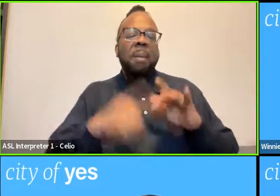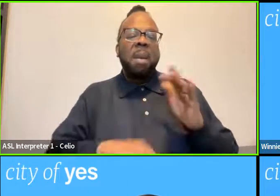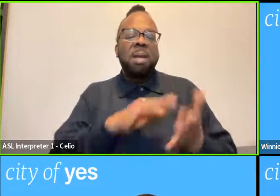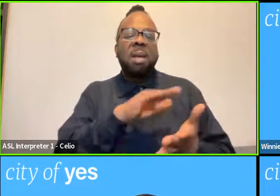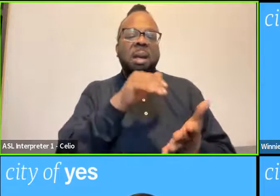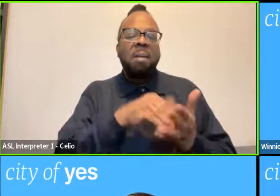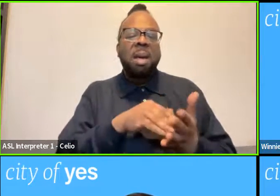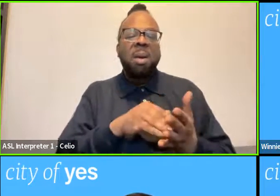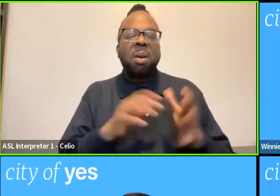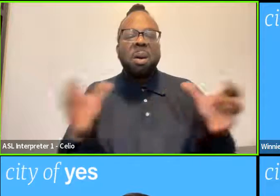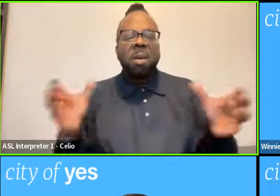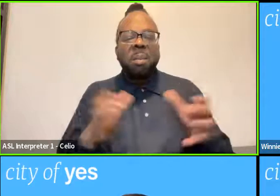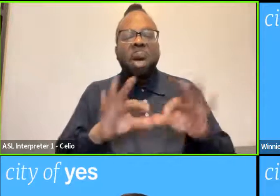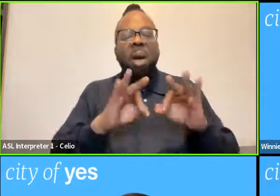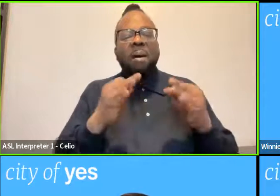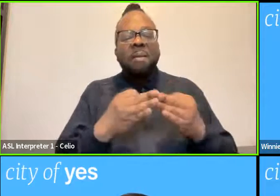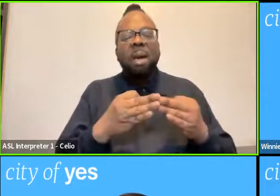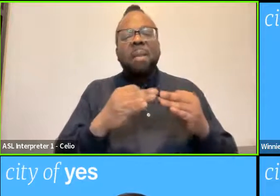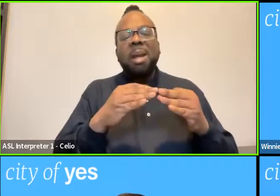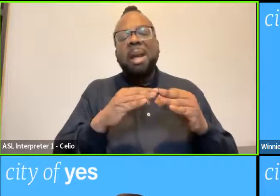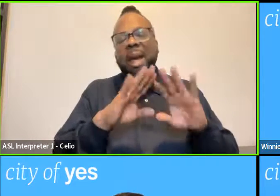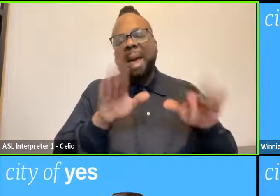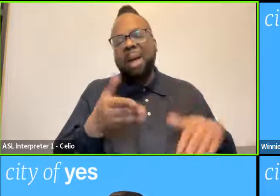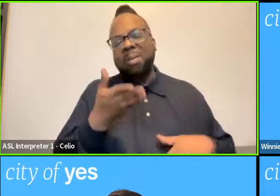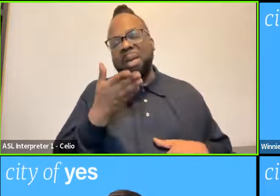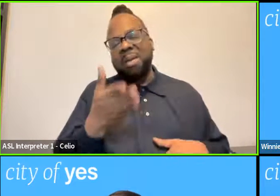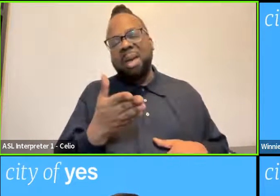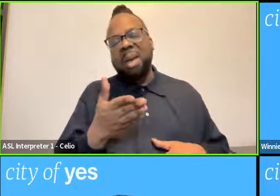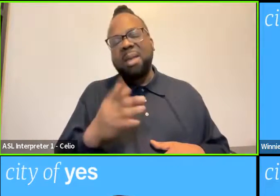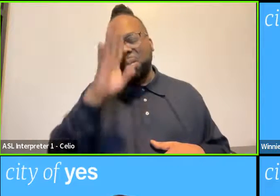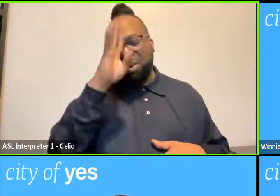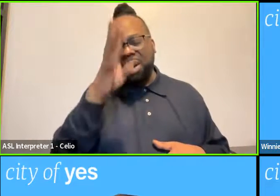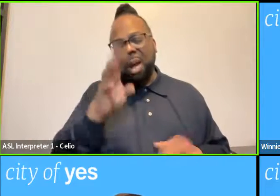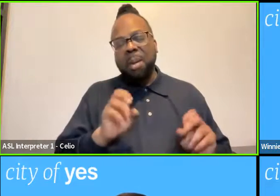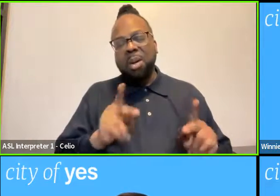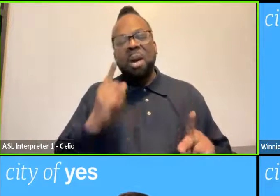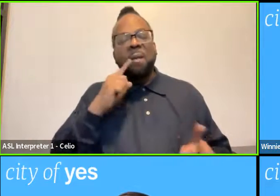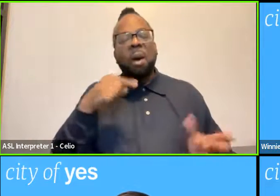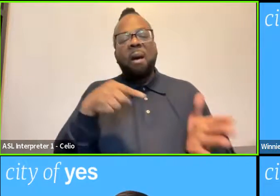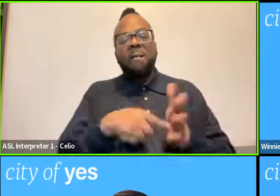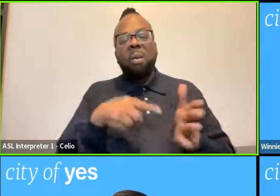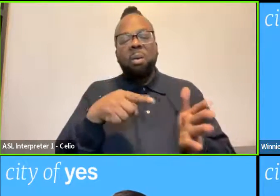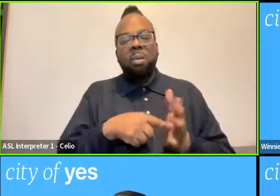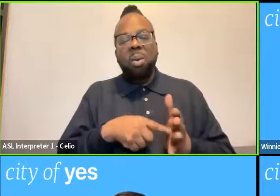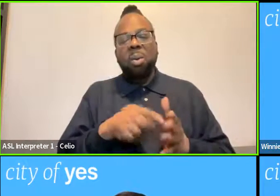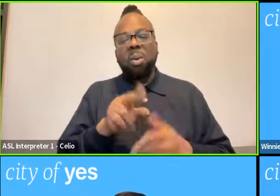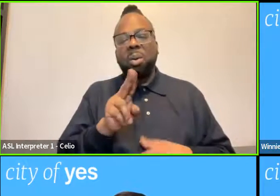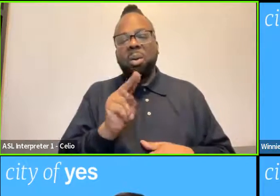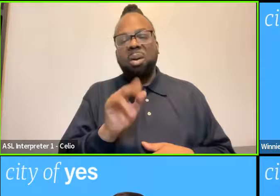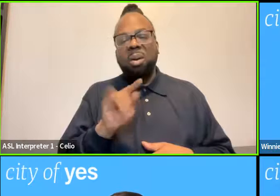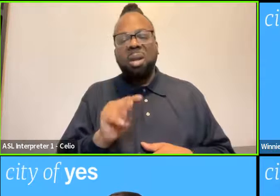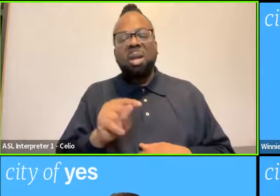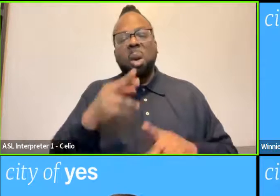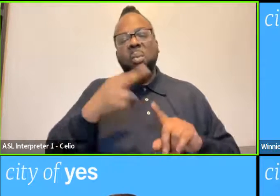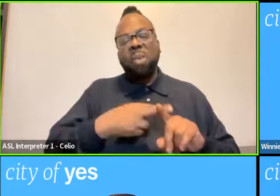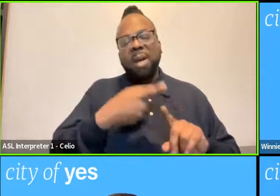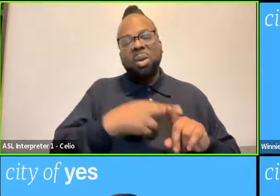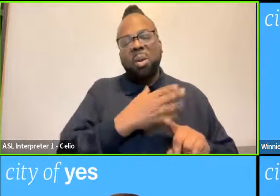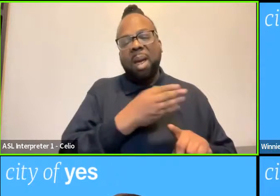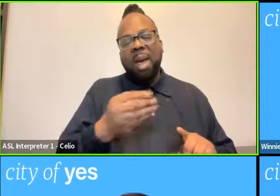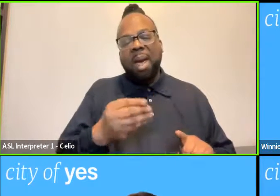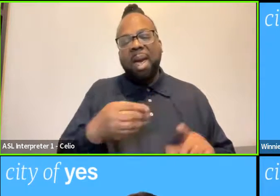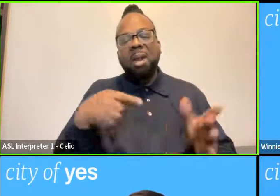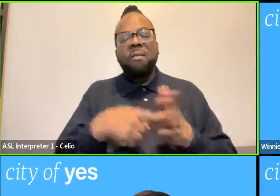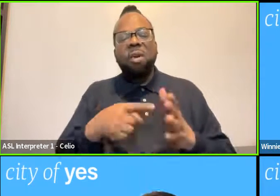housing there that will create opportunities on the margin for affordable units, affordable rental, and affordable